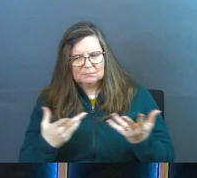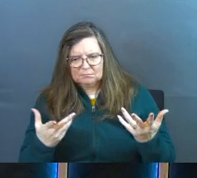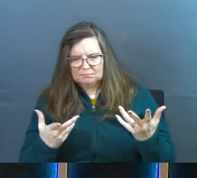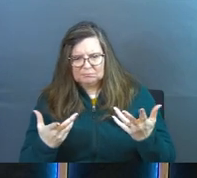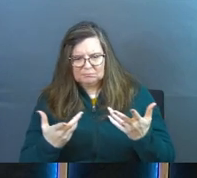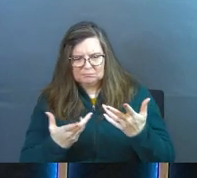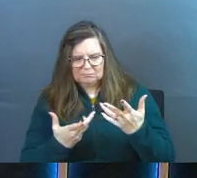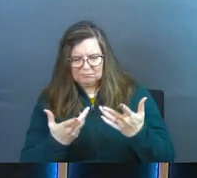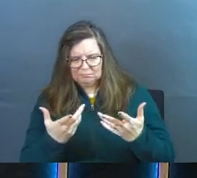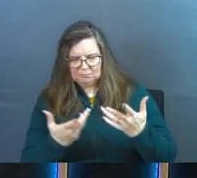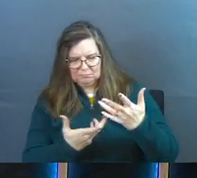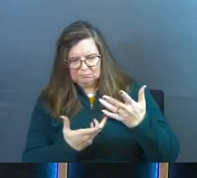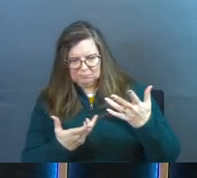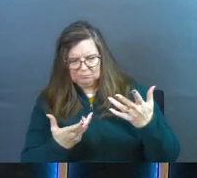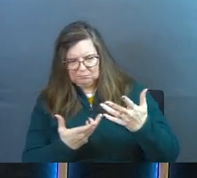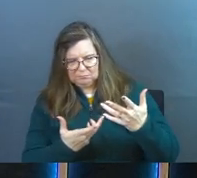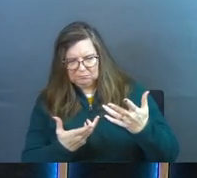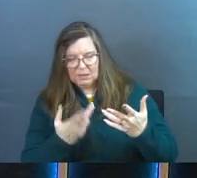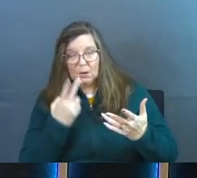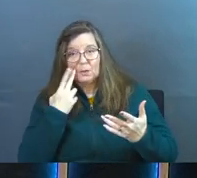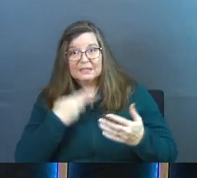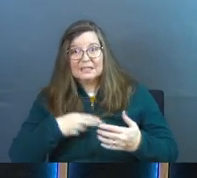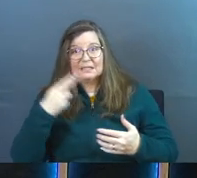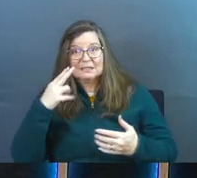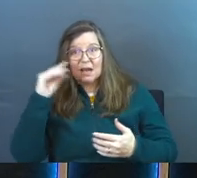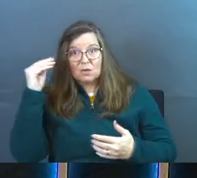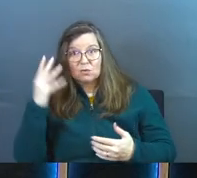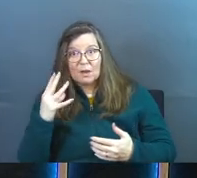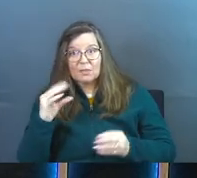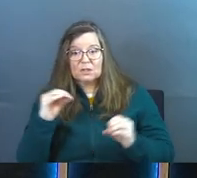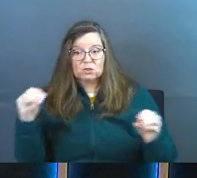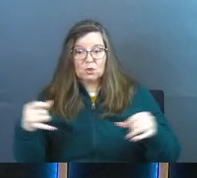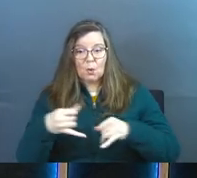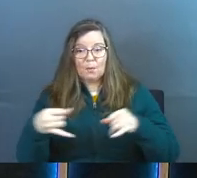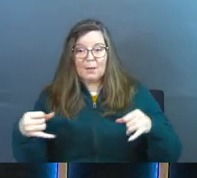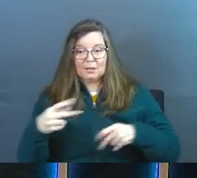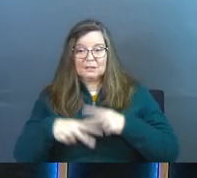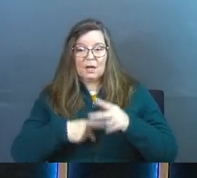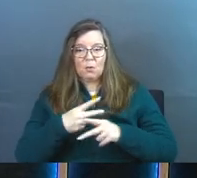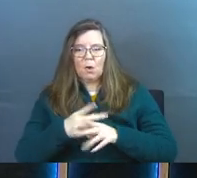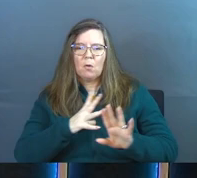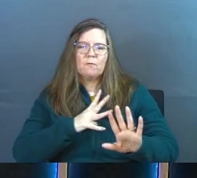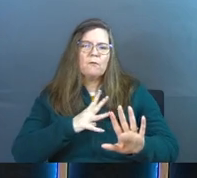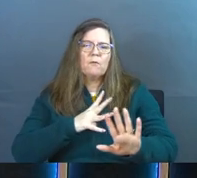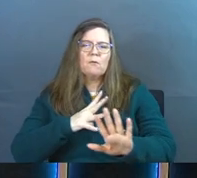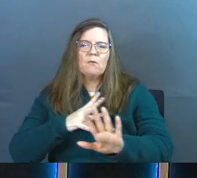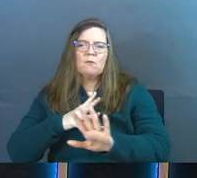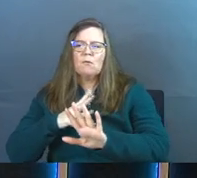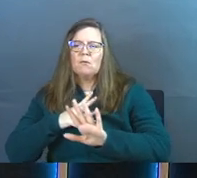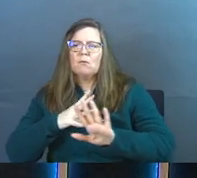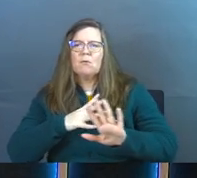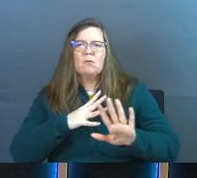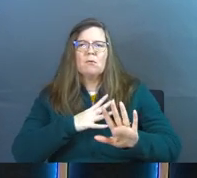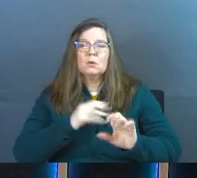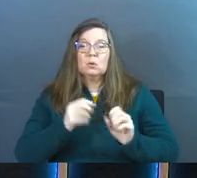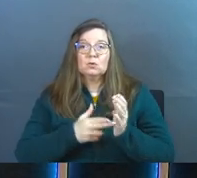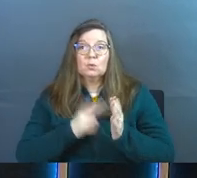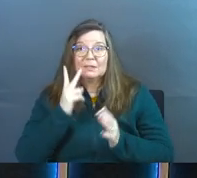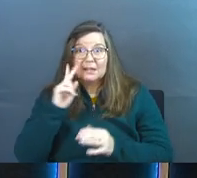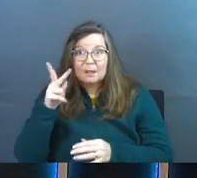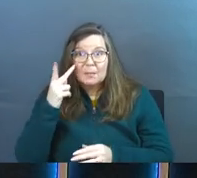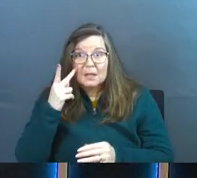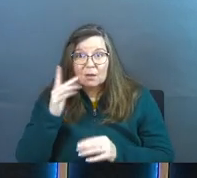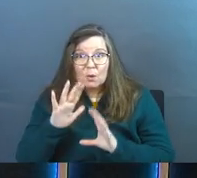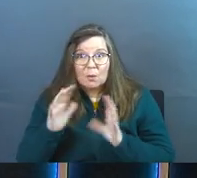fit. And we see it, we see this high grace, this no boundaries kind of world where there's no truth at all. We see it in the political